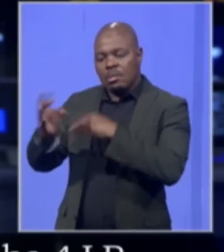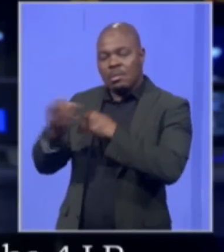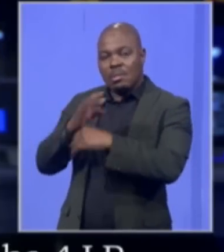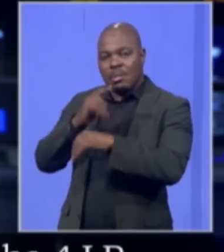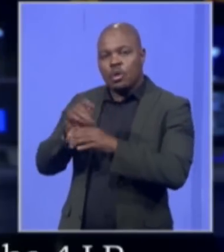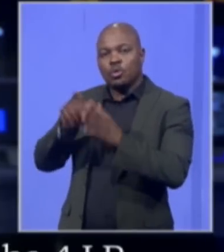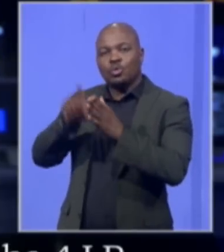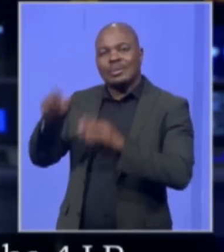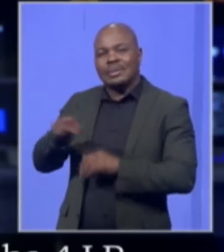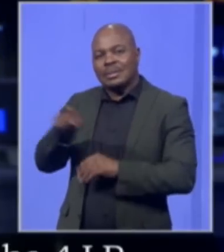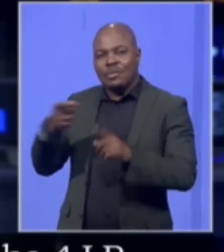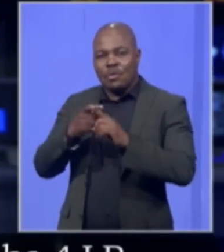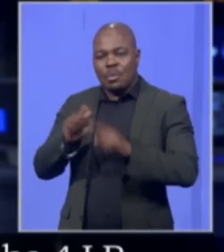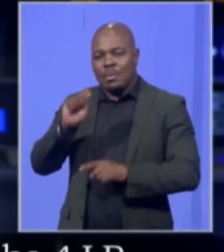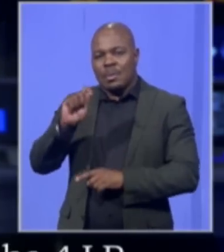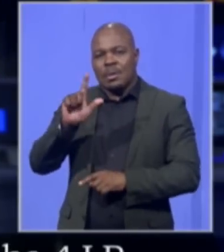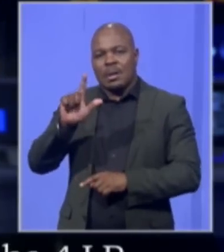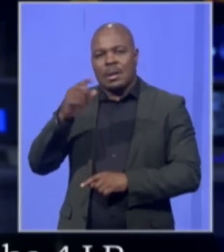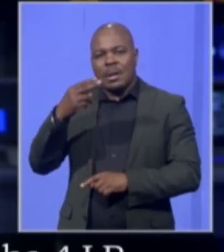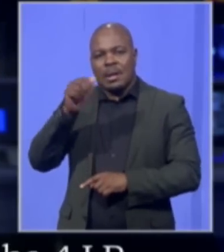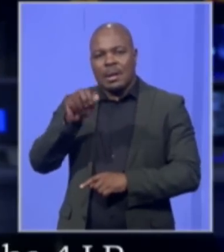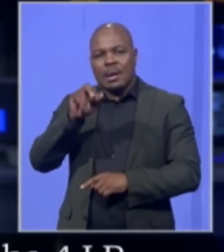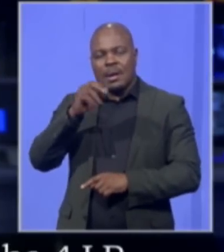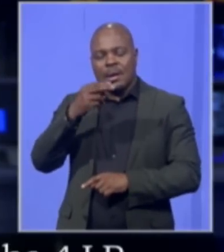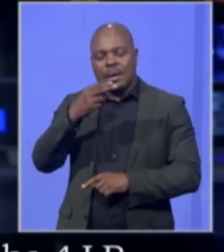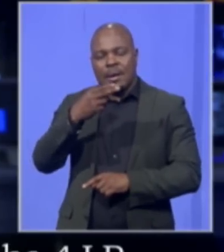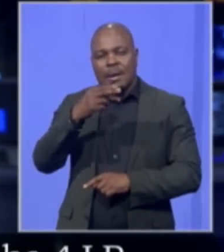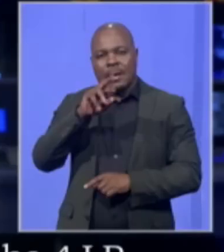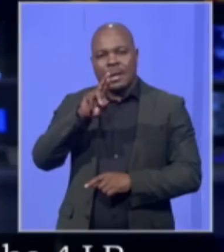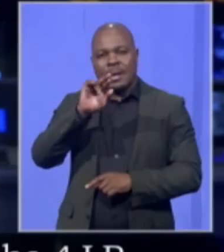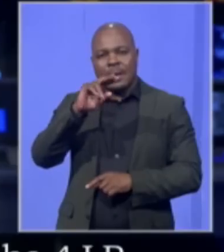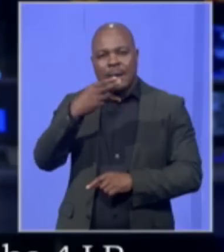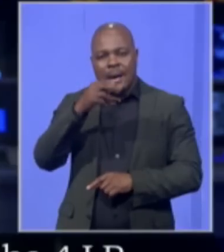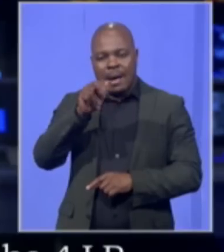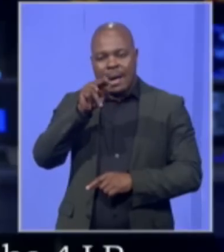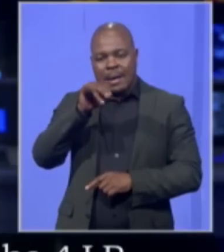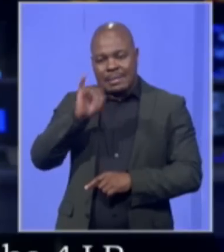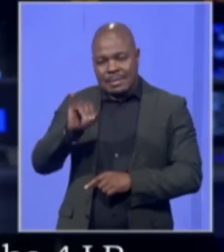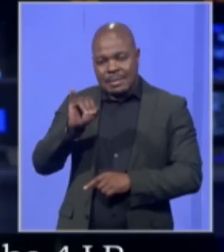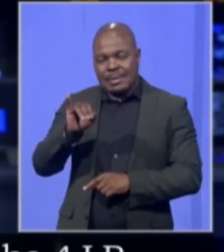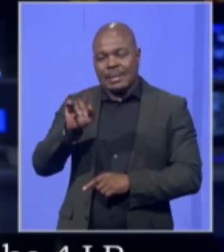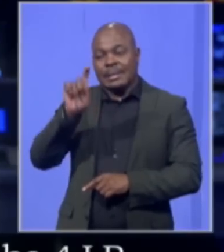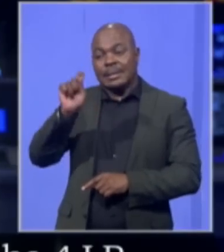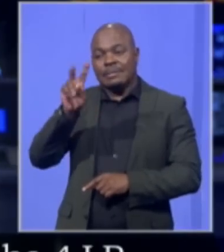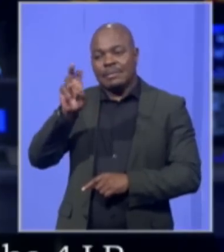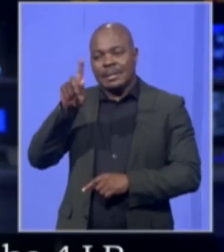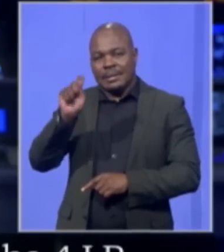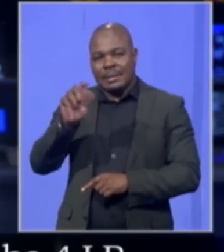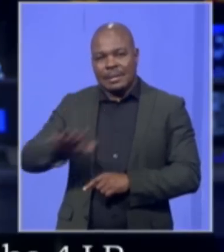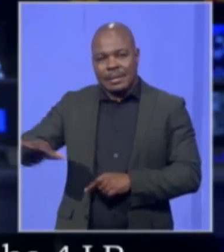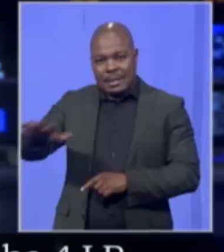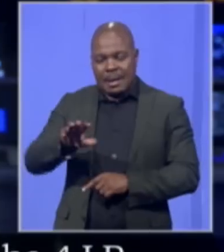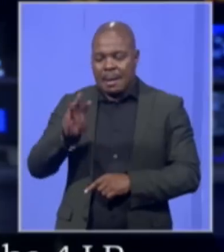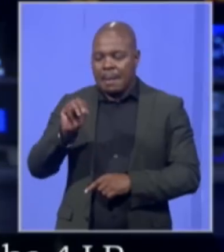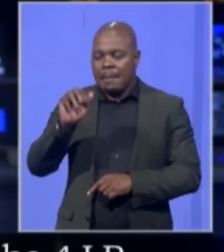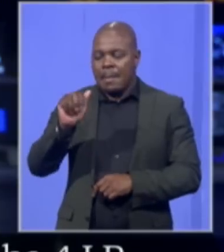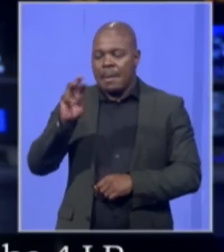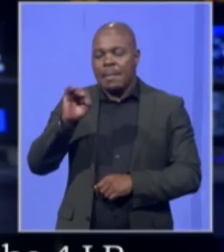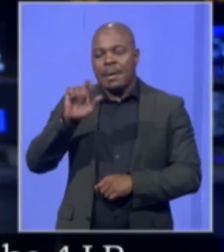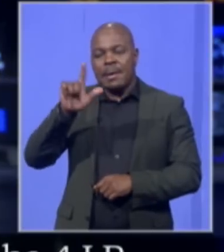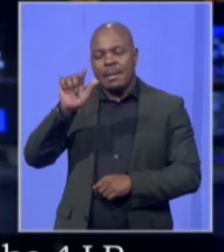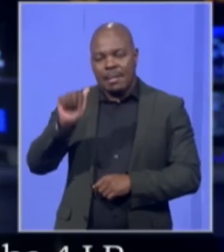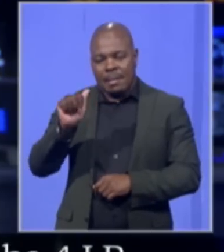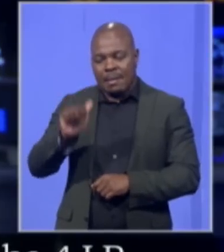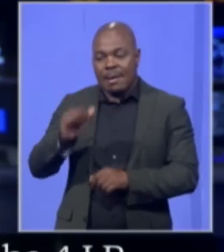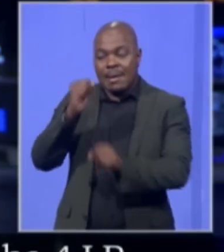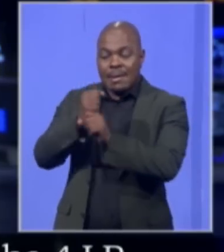sa baithuti ba college ya Tlhahirani kapa Tlharihani TVET e mamaila ka ntlenyana ho